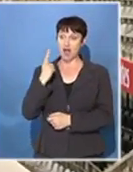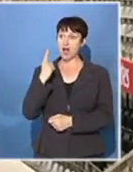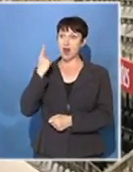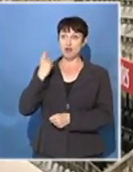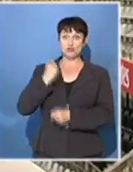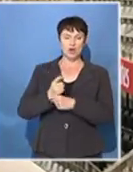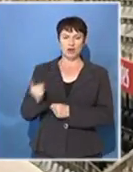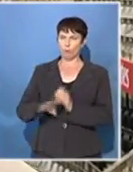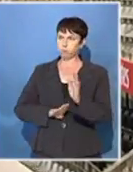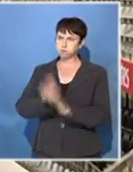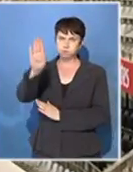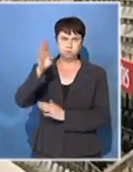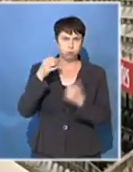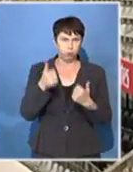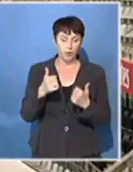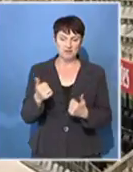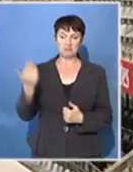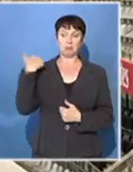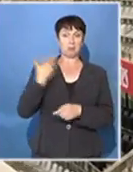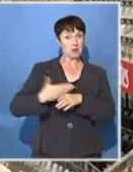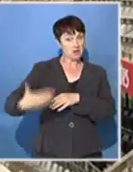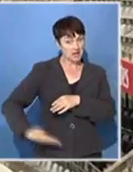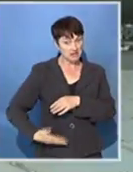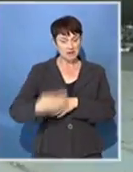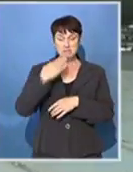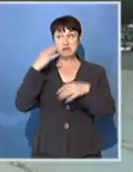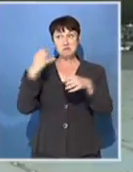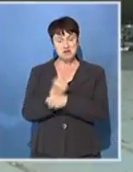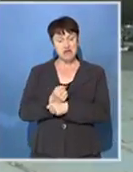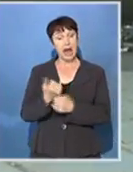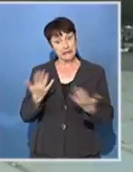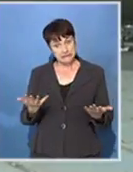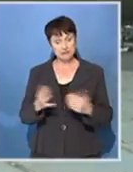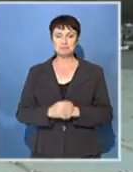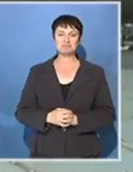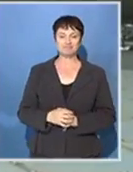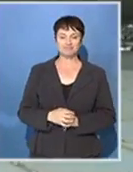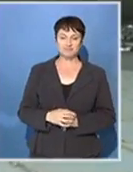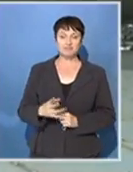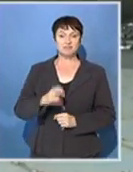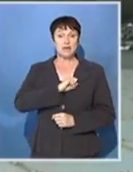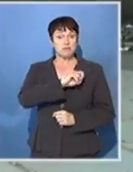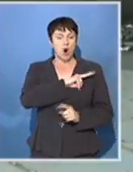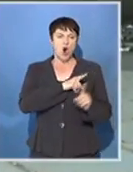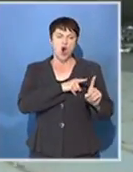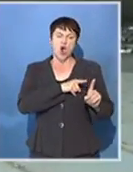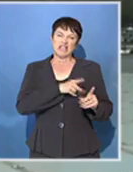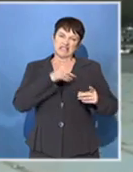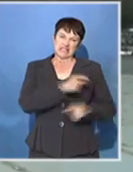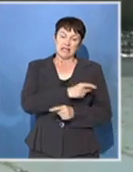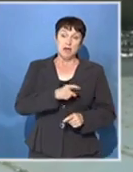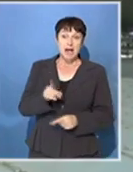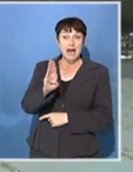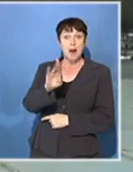season. And based on last weekend, they've carried that form into this new season. The Springboks may be struggling, but the Blitzboks have given South